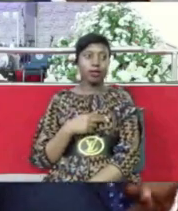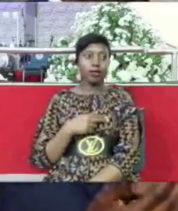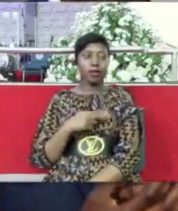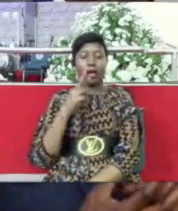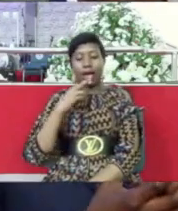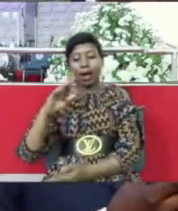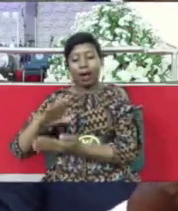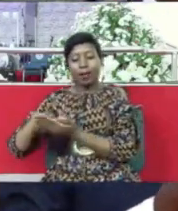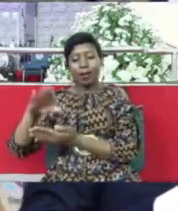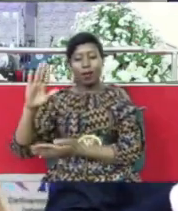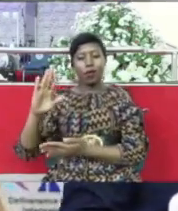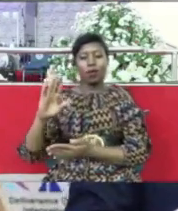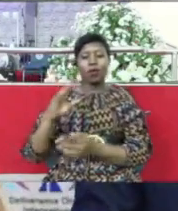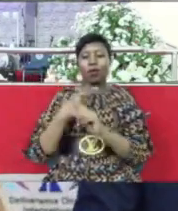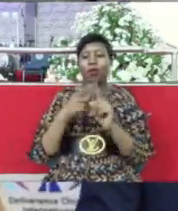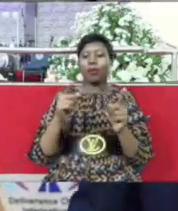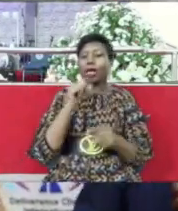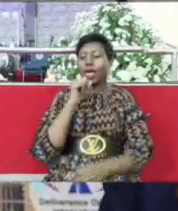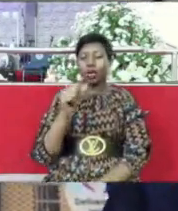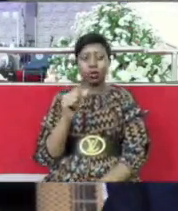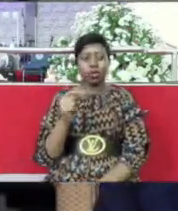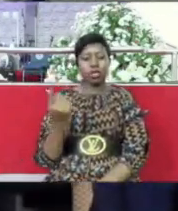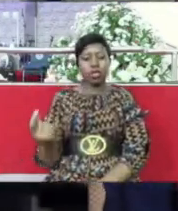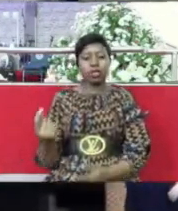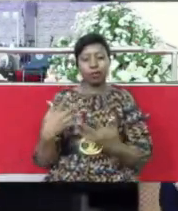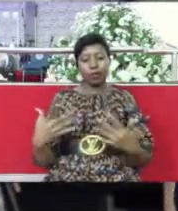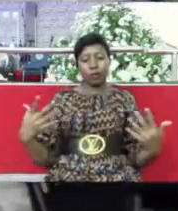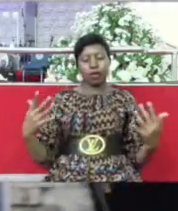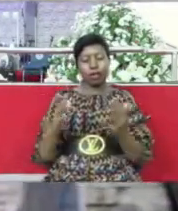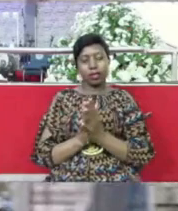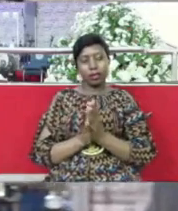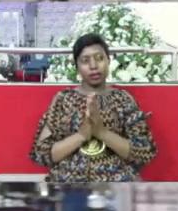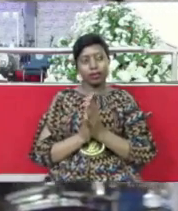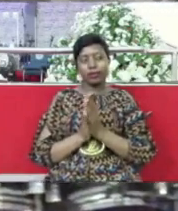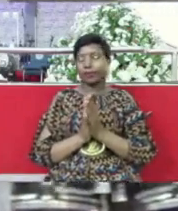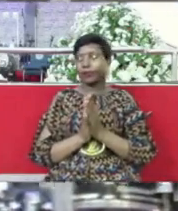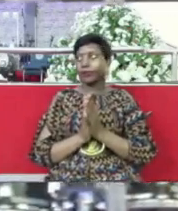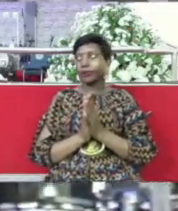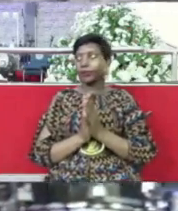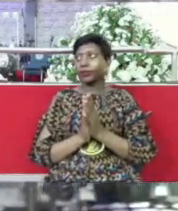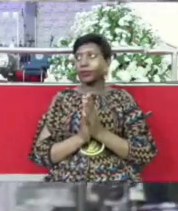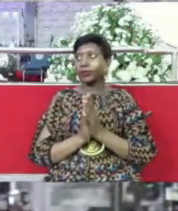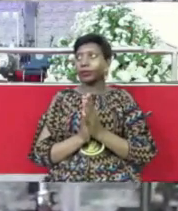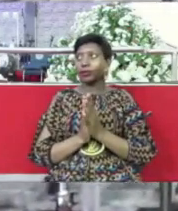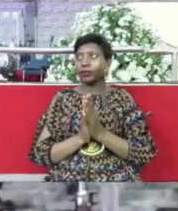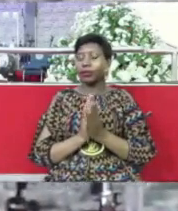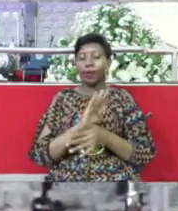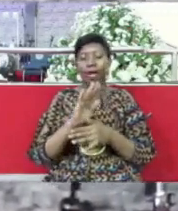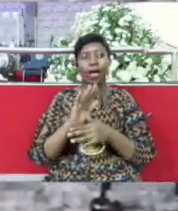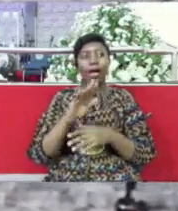That I'm not a cockroach. Mimi sio mende. Because of their saying, all the children of Israel were